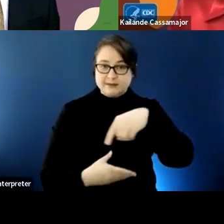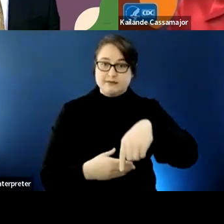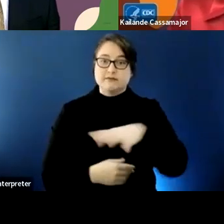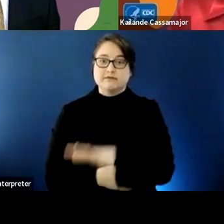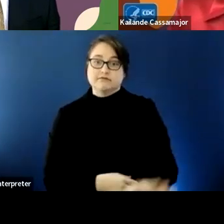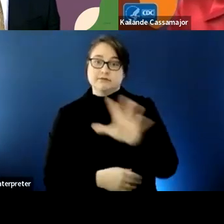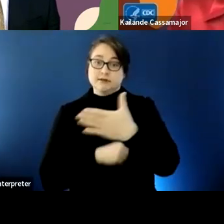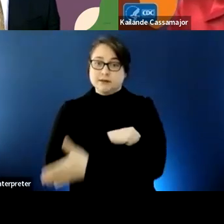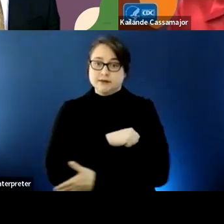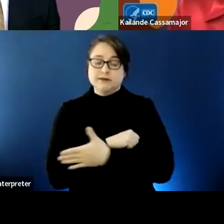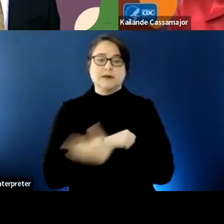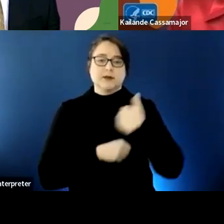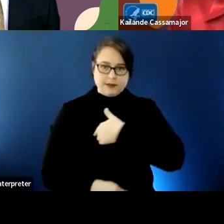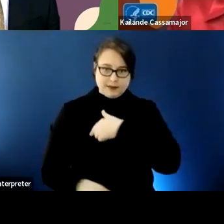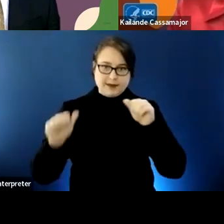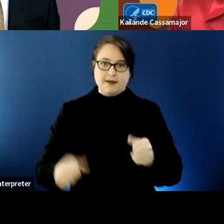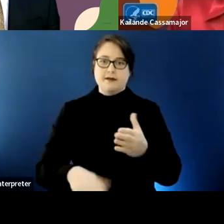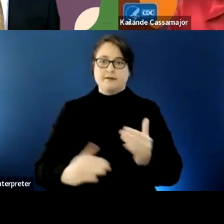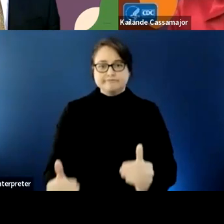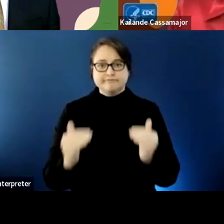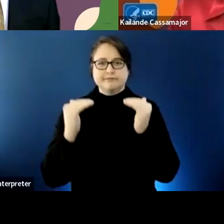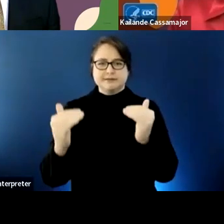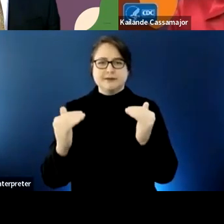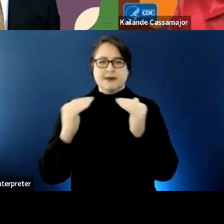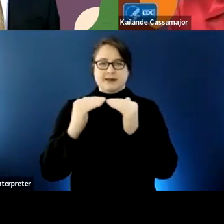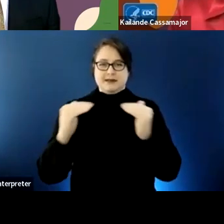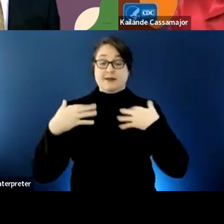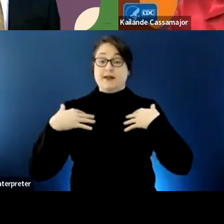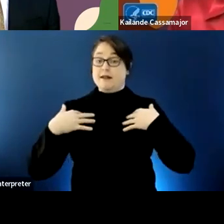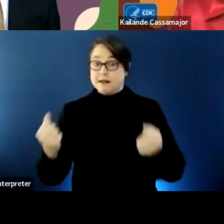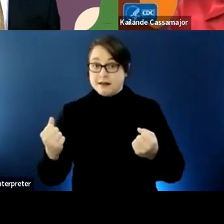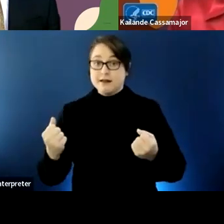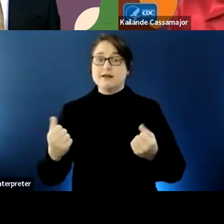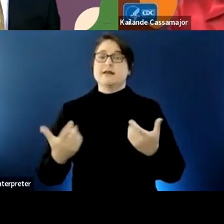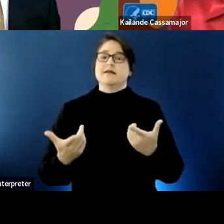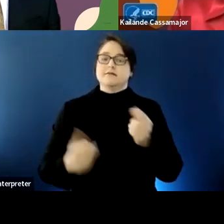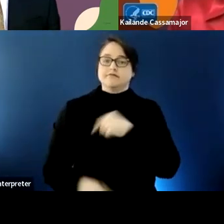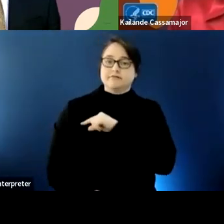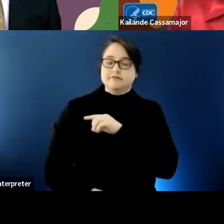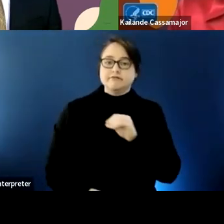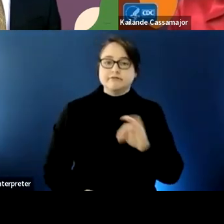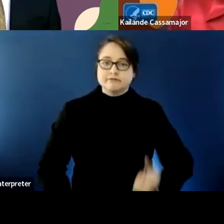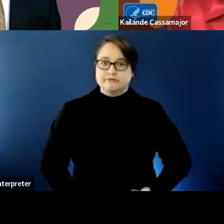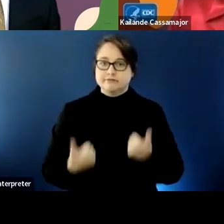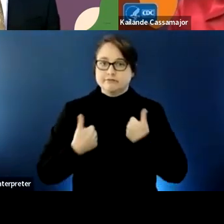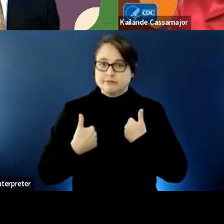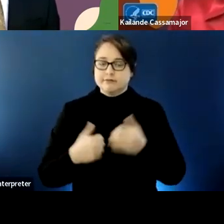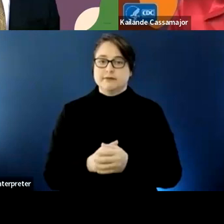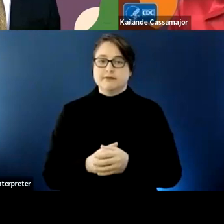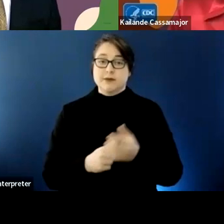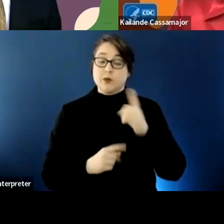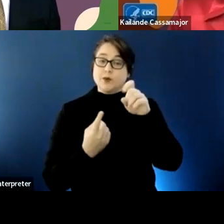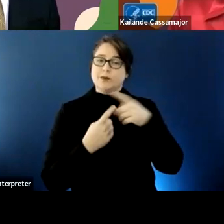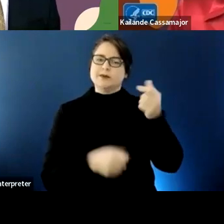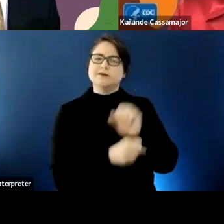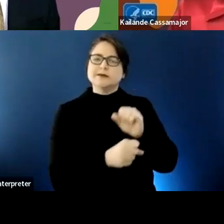improve the level of health and well-being in this country dramatically. Mm-hmm. When I worked in state government in Sacramento, we